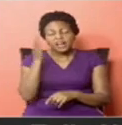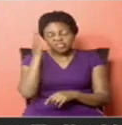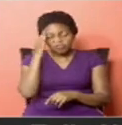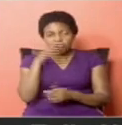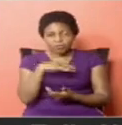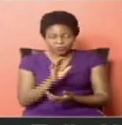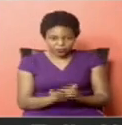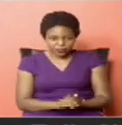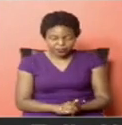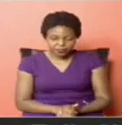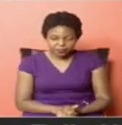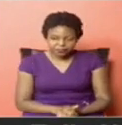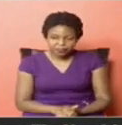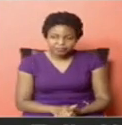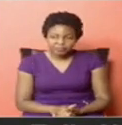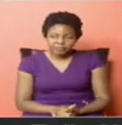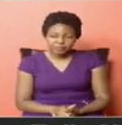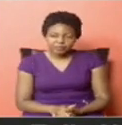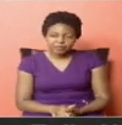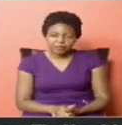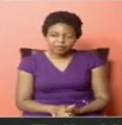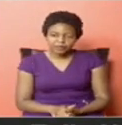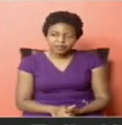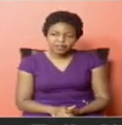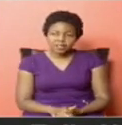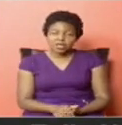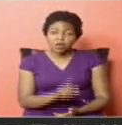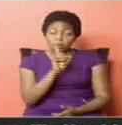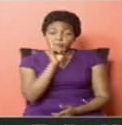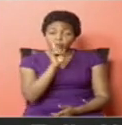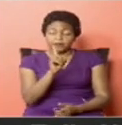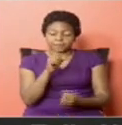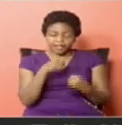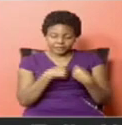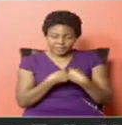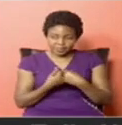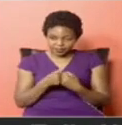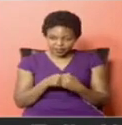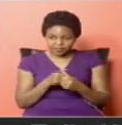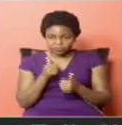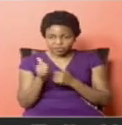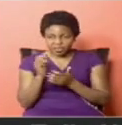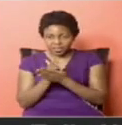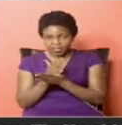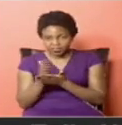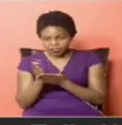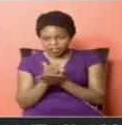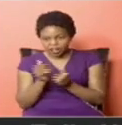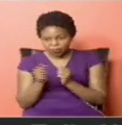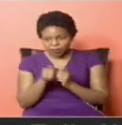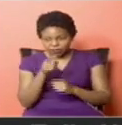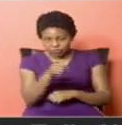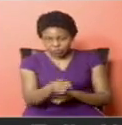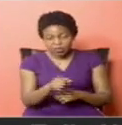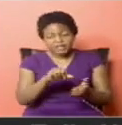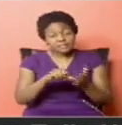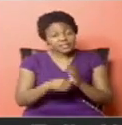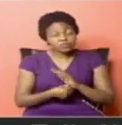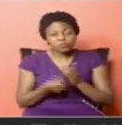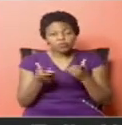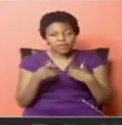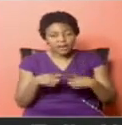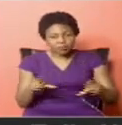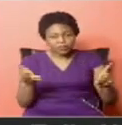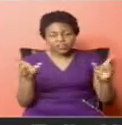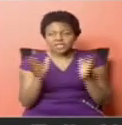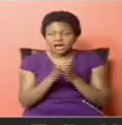to me. One of the challenges that I will share regards language